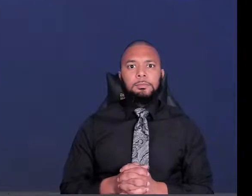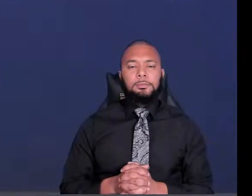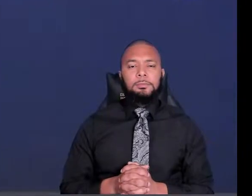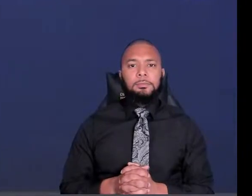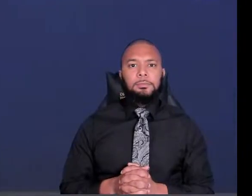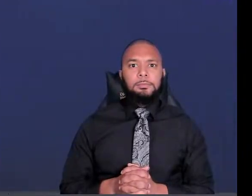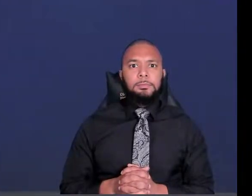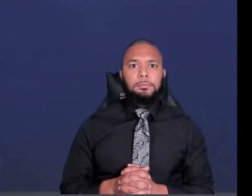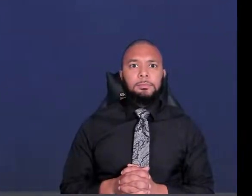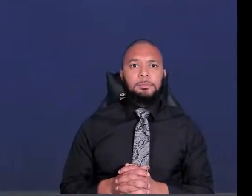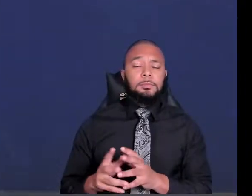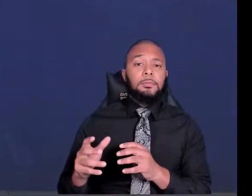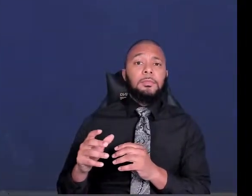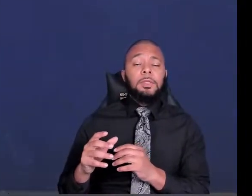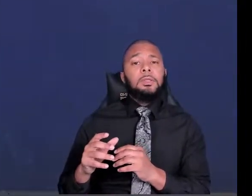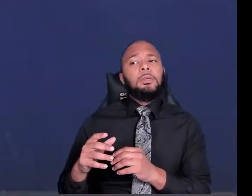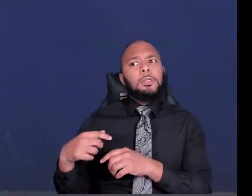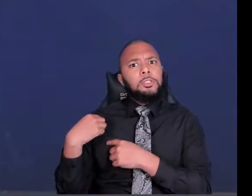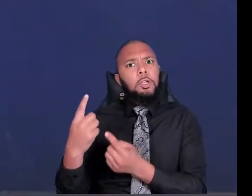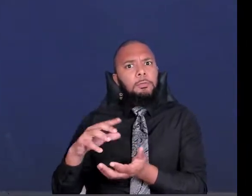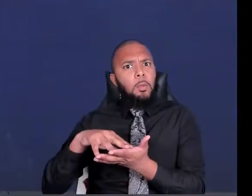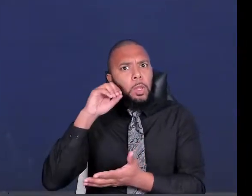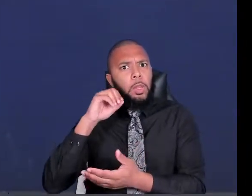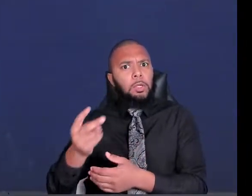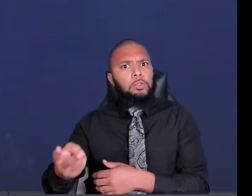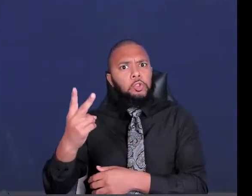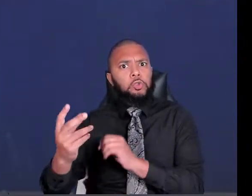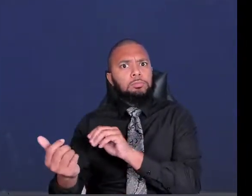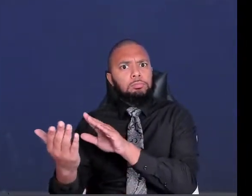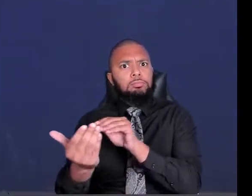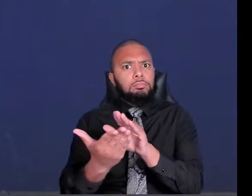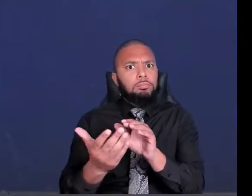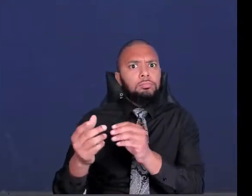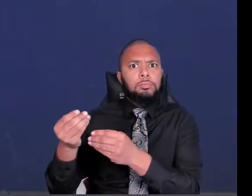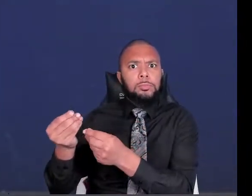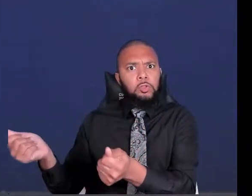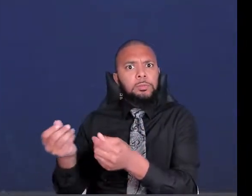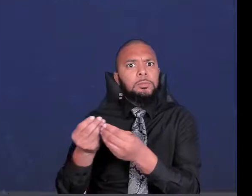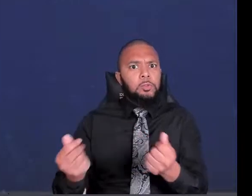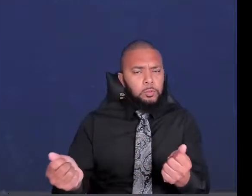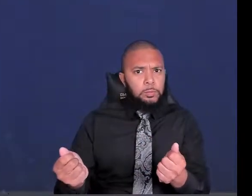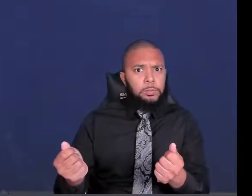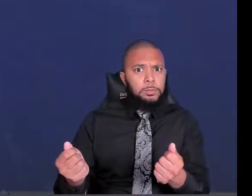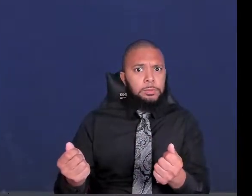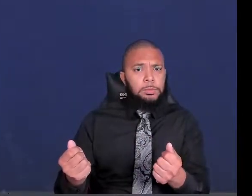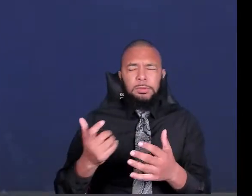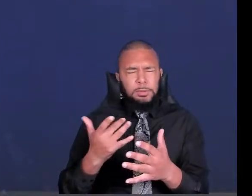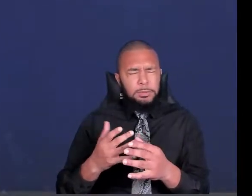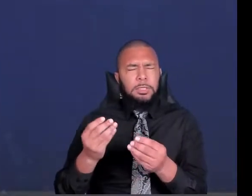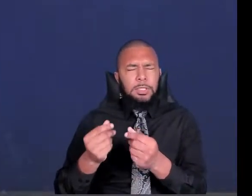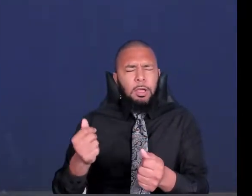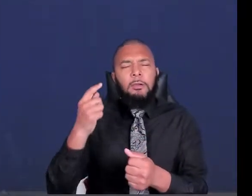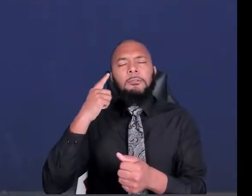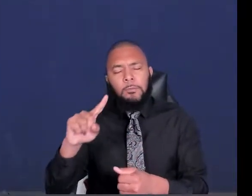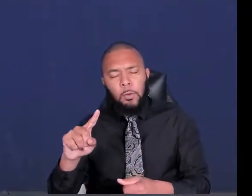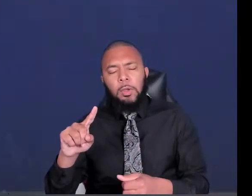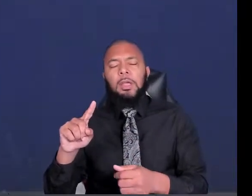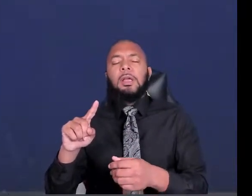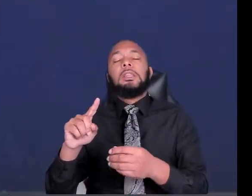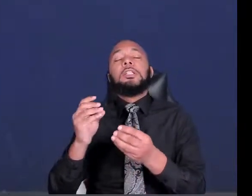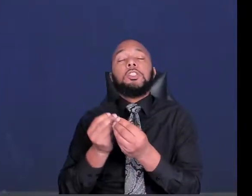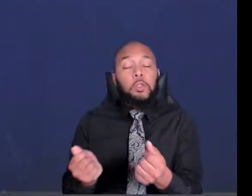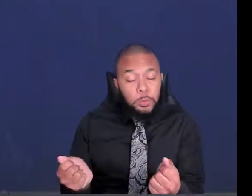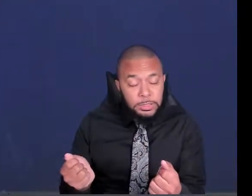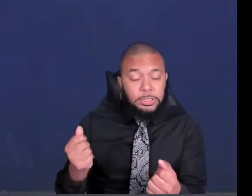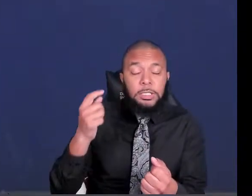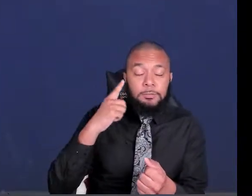So far, we've learned two different ways to solve for systems, for the solution of systems of